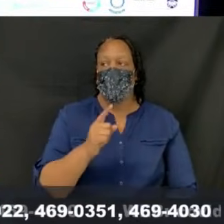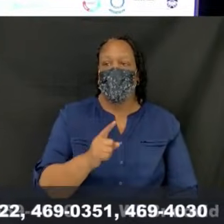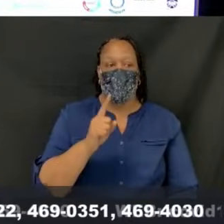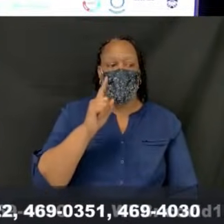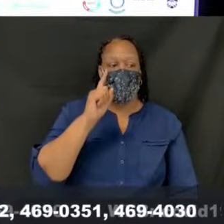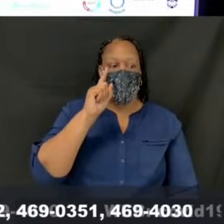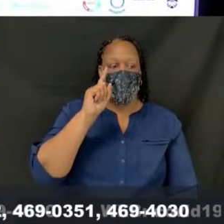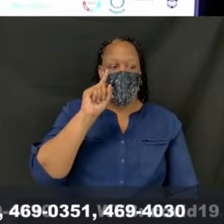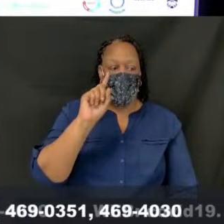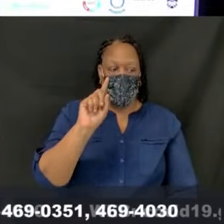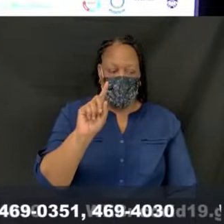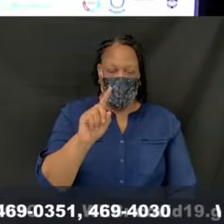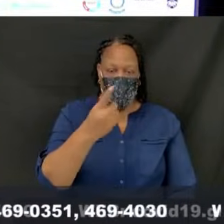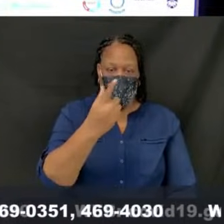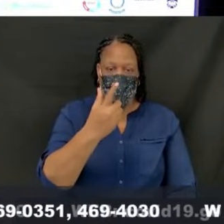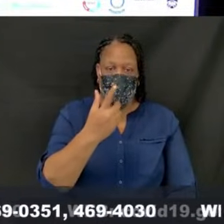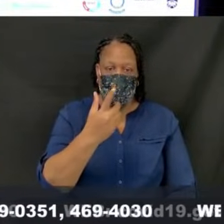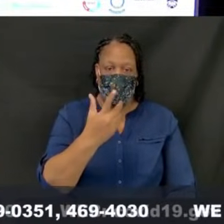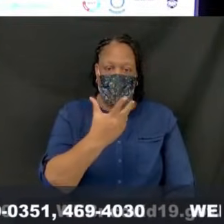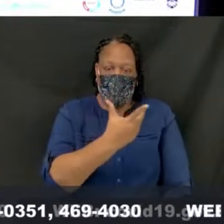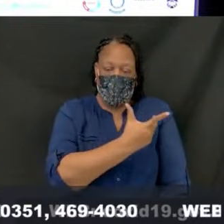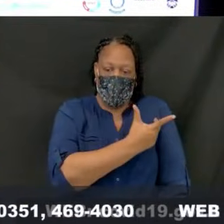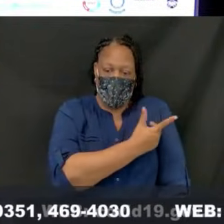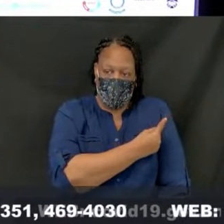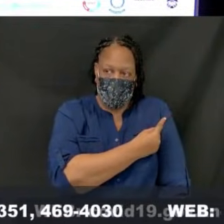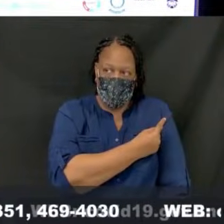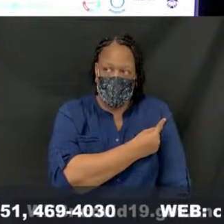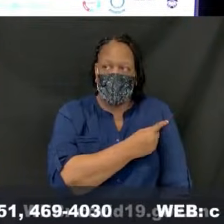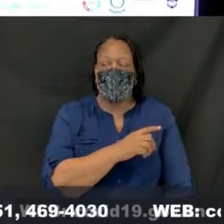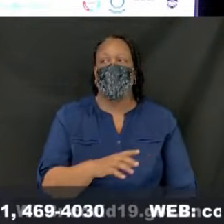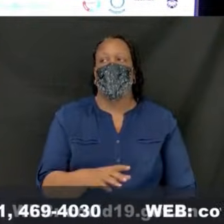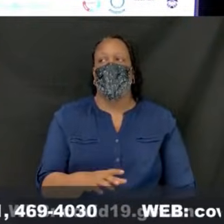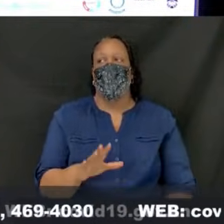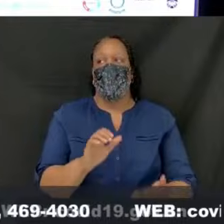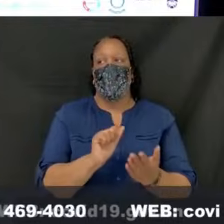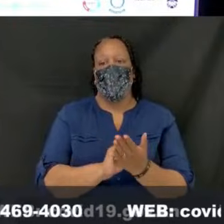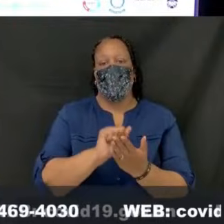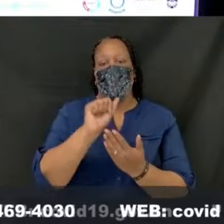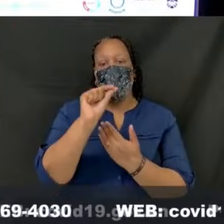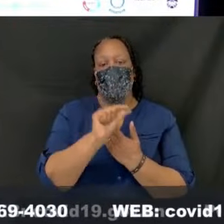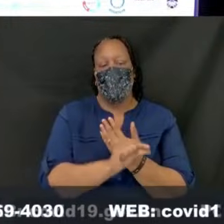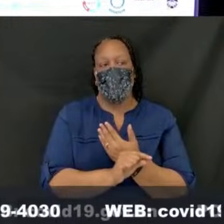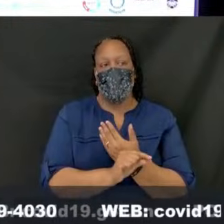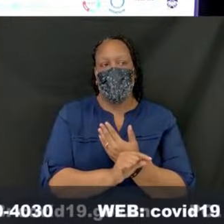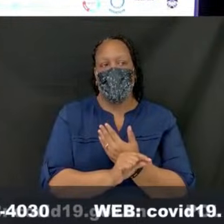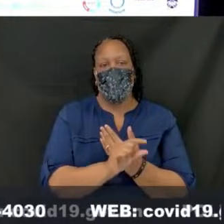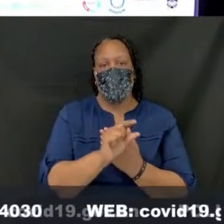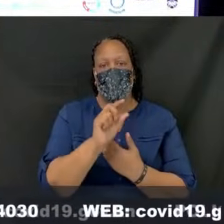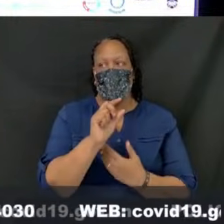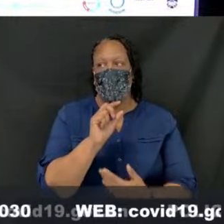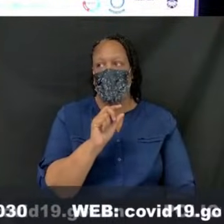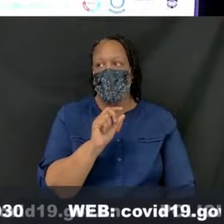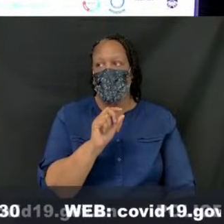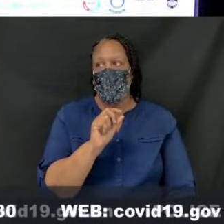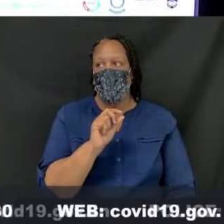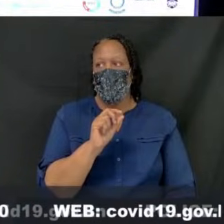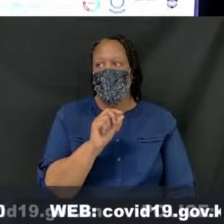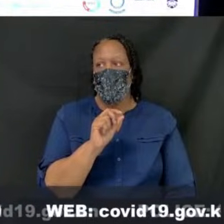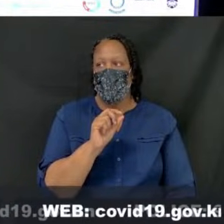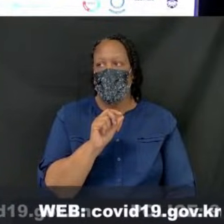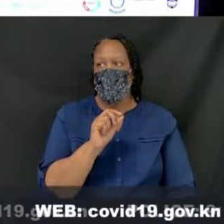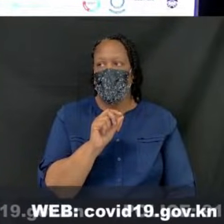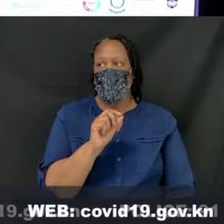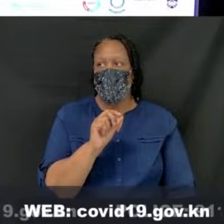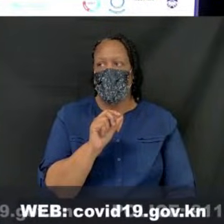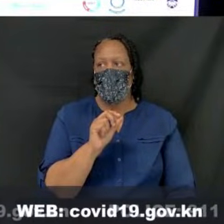Oxford AstraZeneca vaccine on August 23rd. Kindly indicate what is the